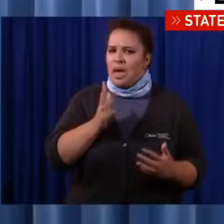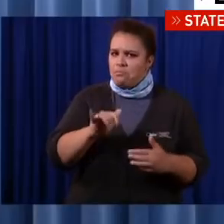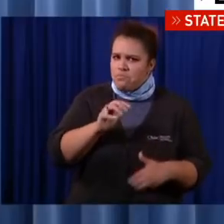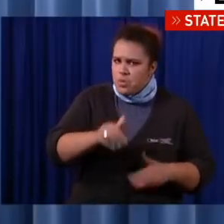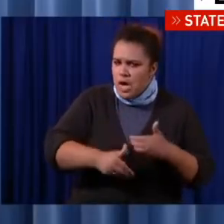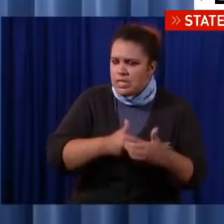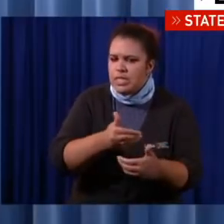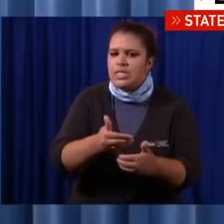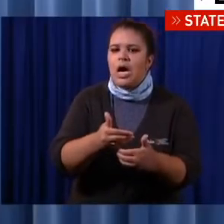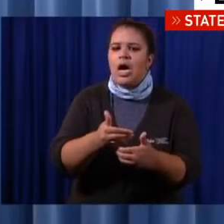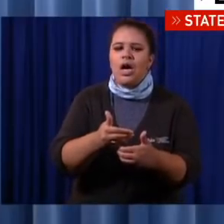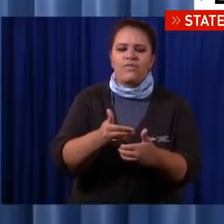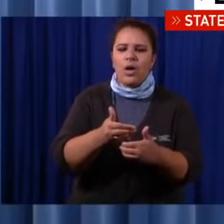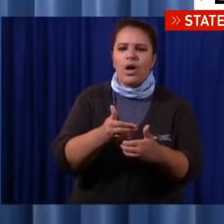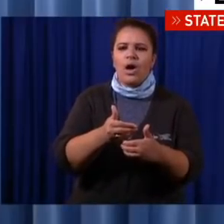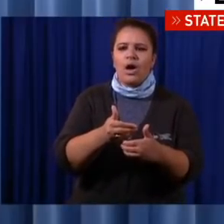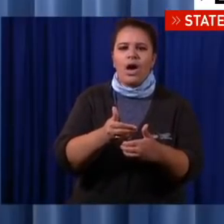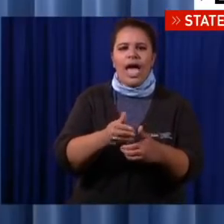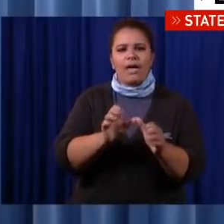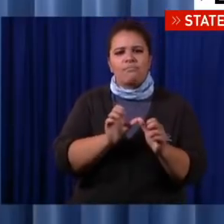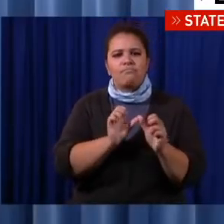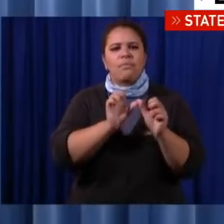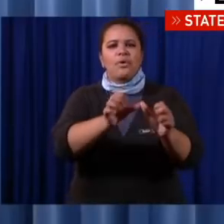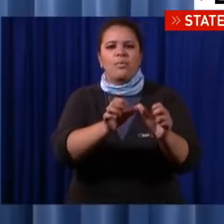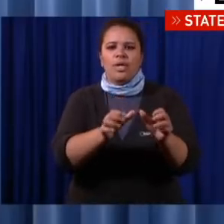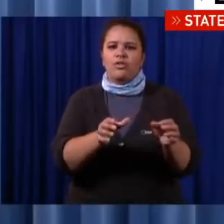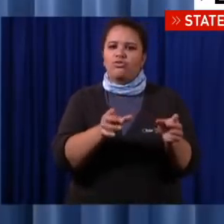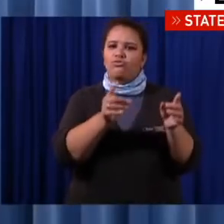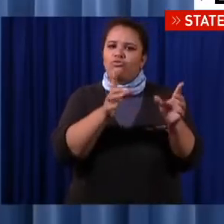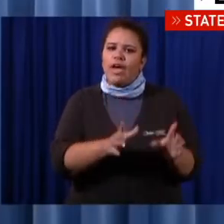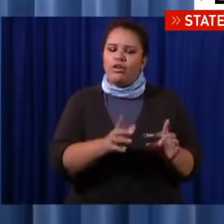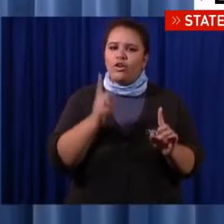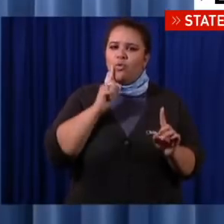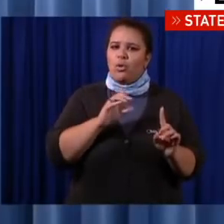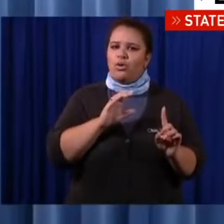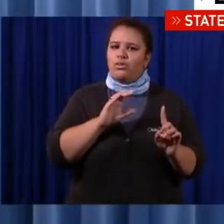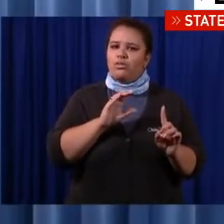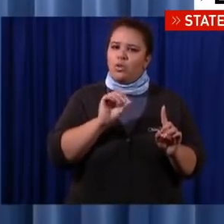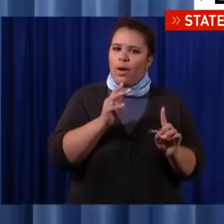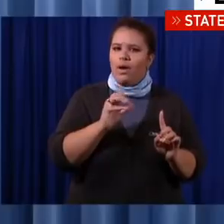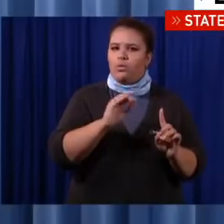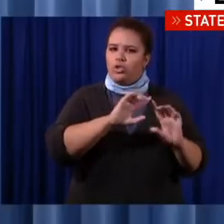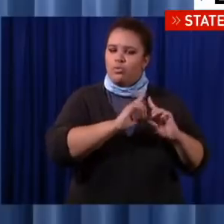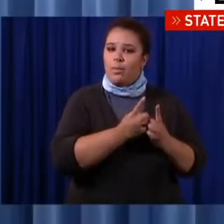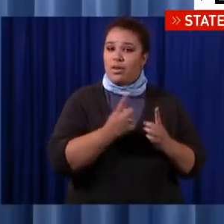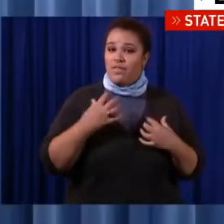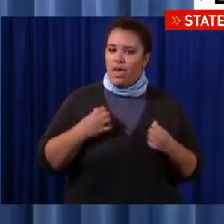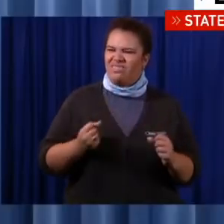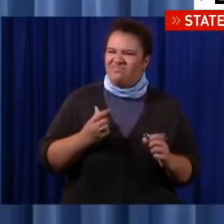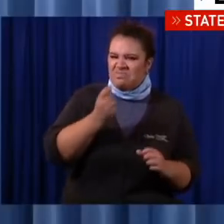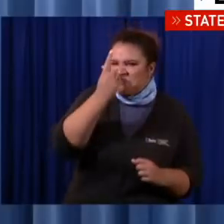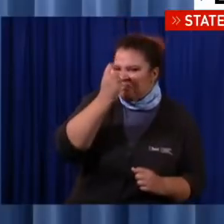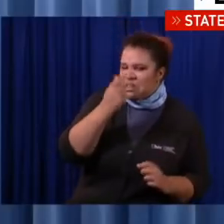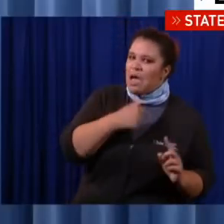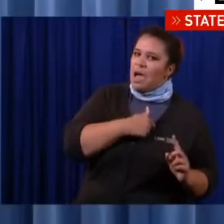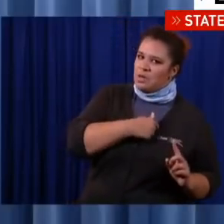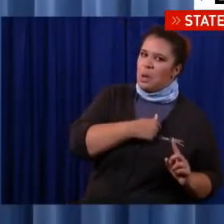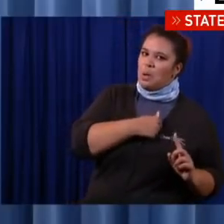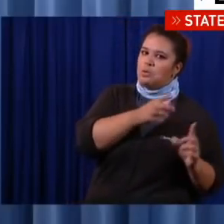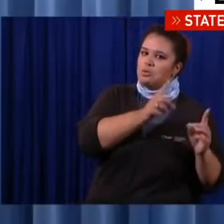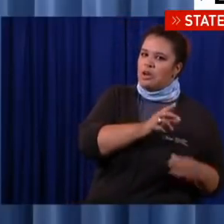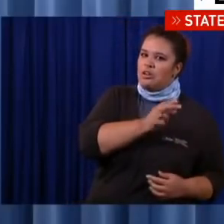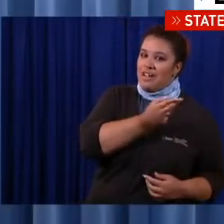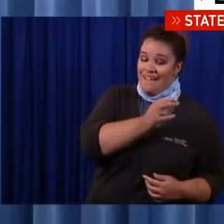more permanent director for the Department of Health? I know Director Himes is in an interim status right